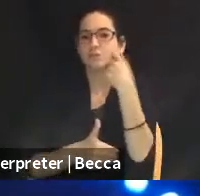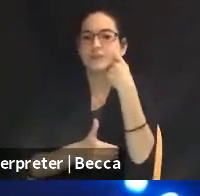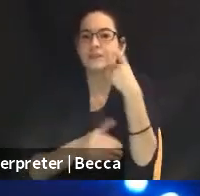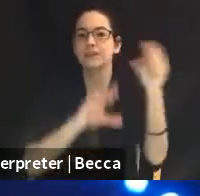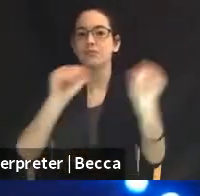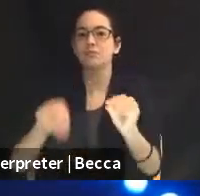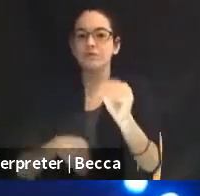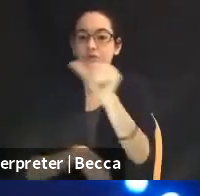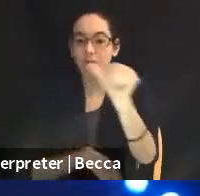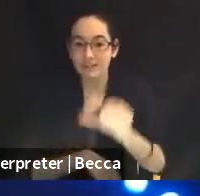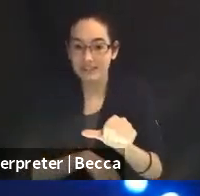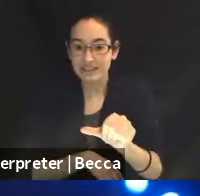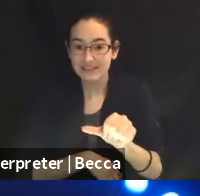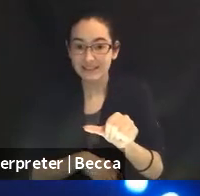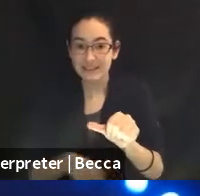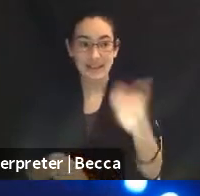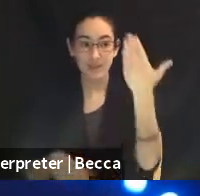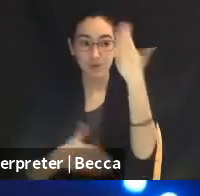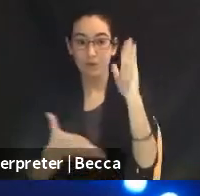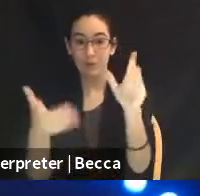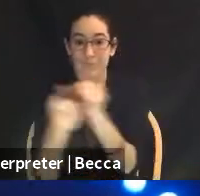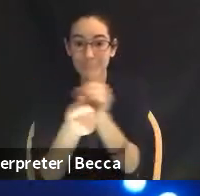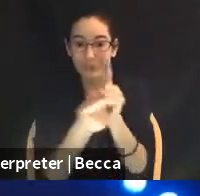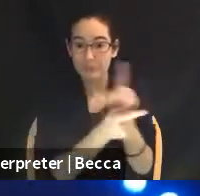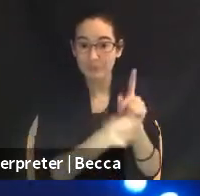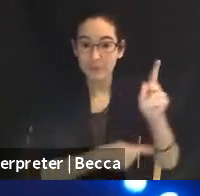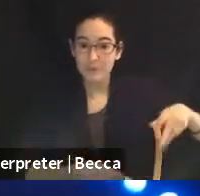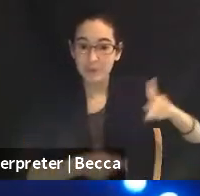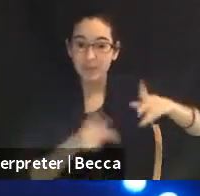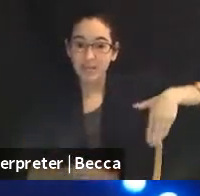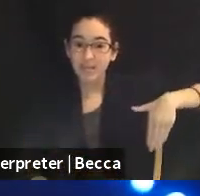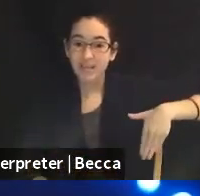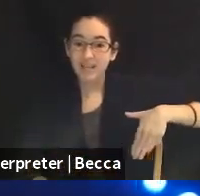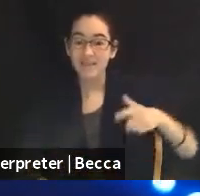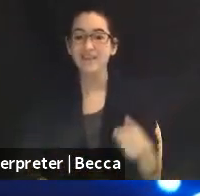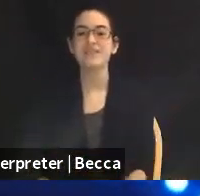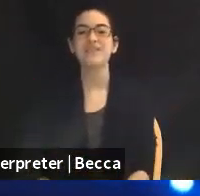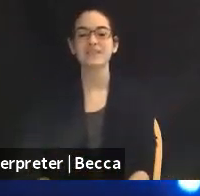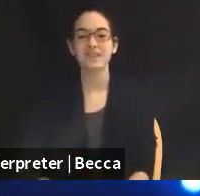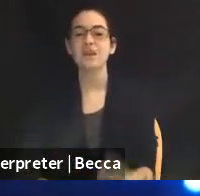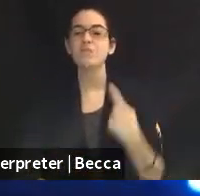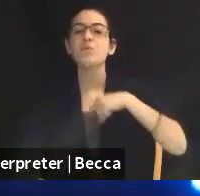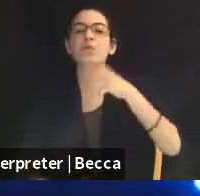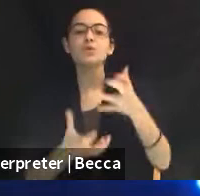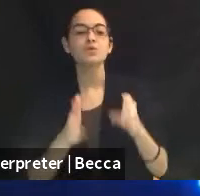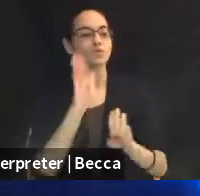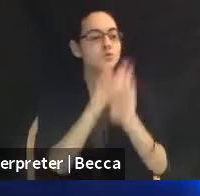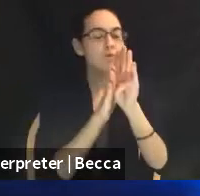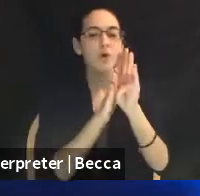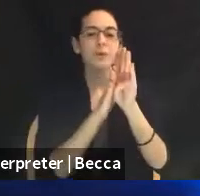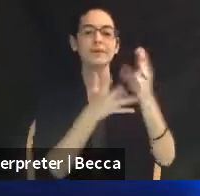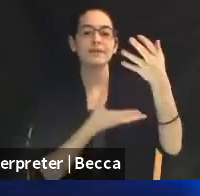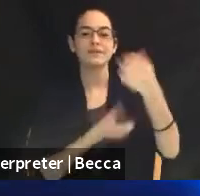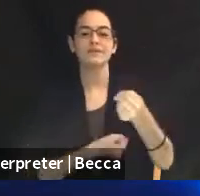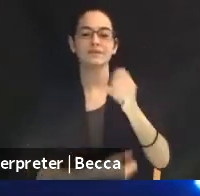from Miami in the last 2 weeks. Welcome. We're so glad you're here, but we want you to grow in confidence.